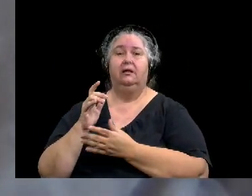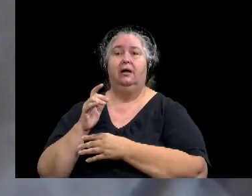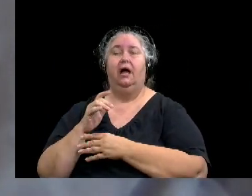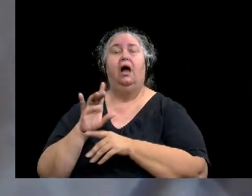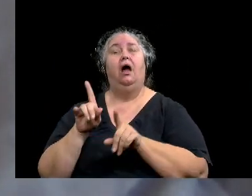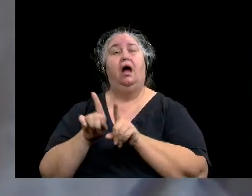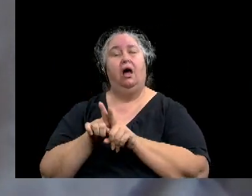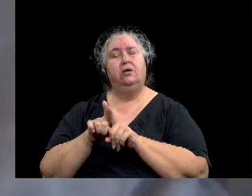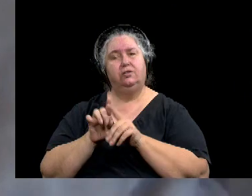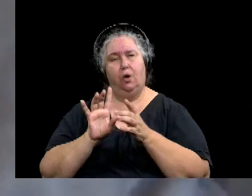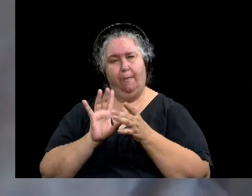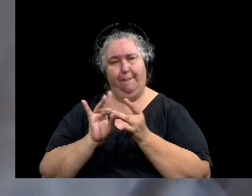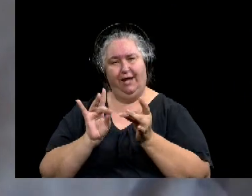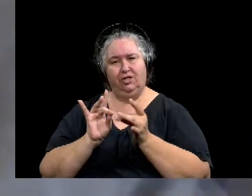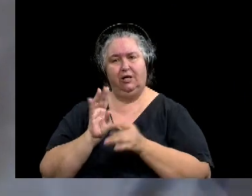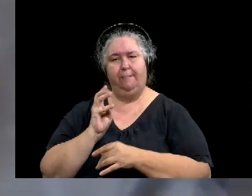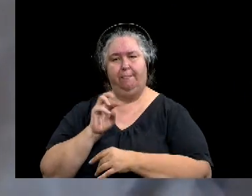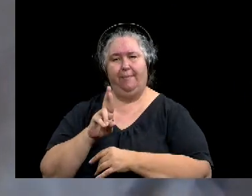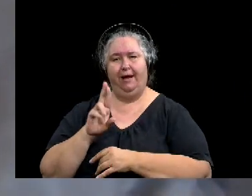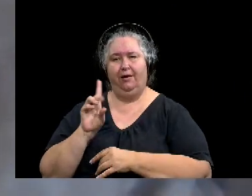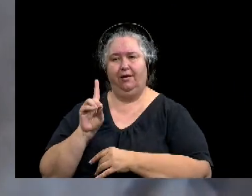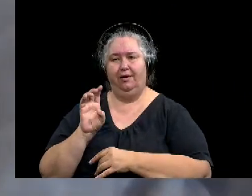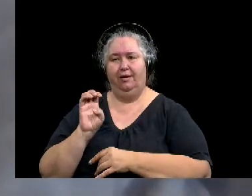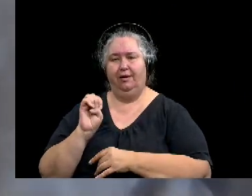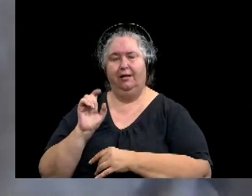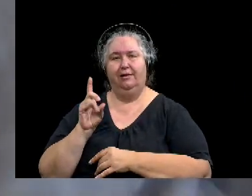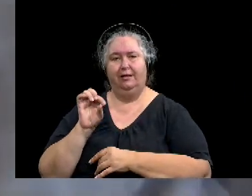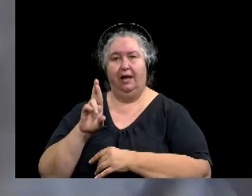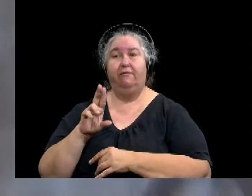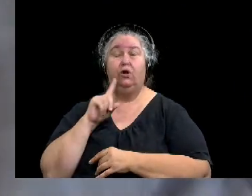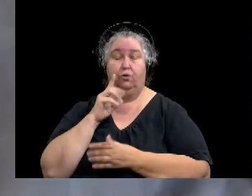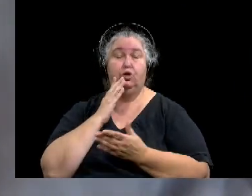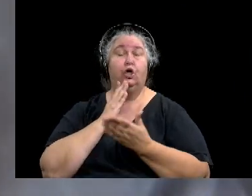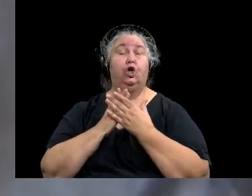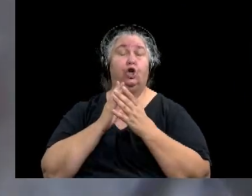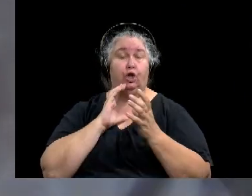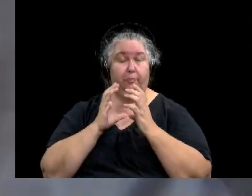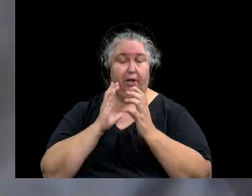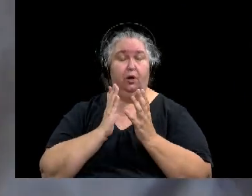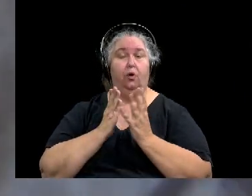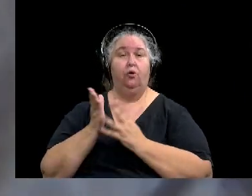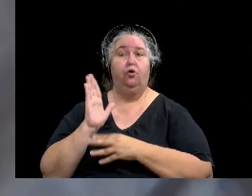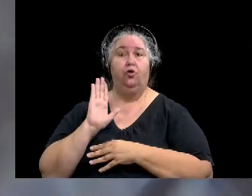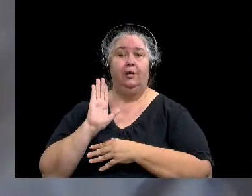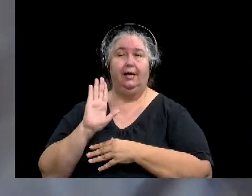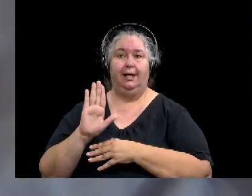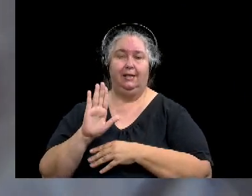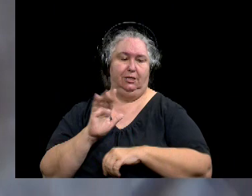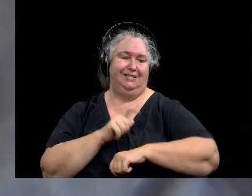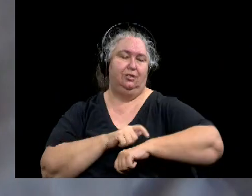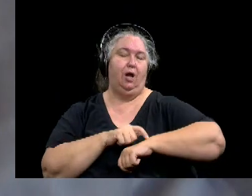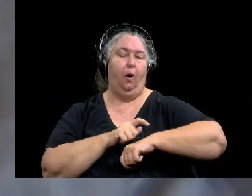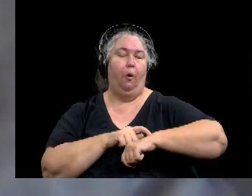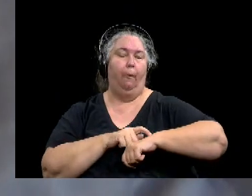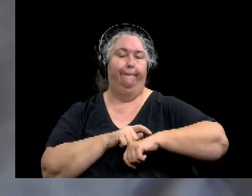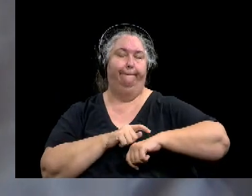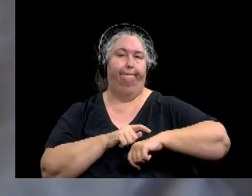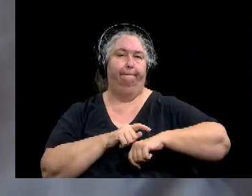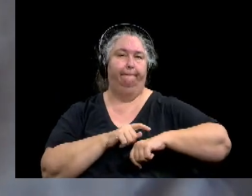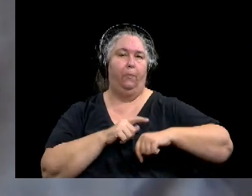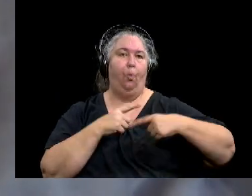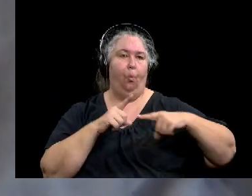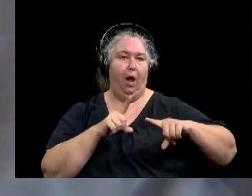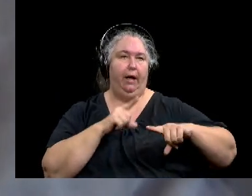Also mentioned in that was Mayor Deaver, who was a great communicator through his term and provided, he